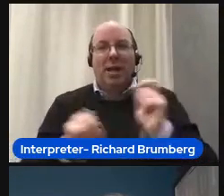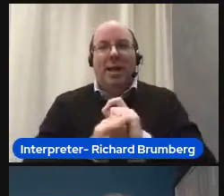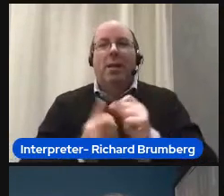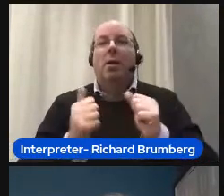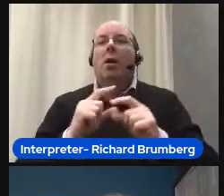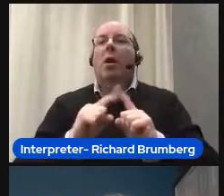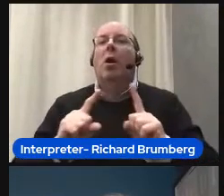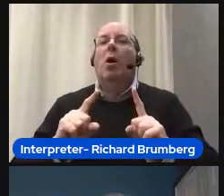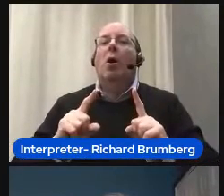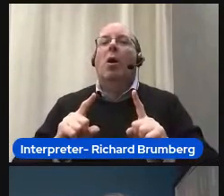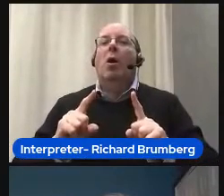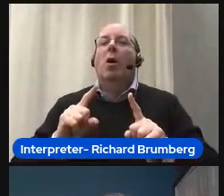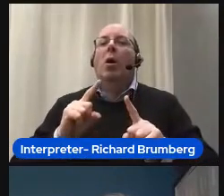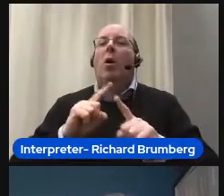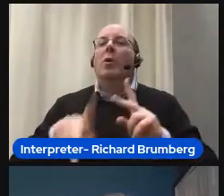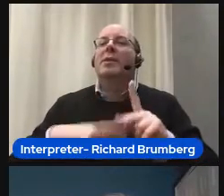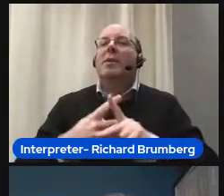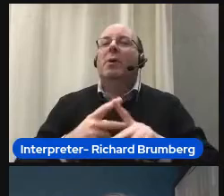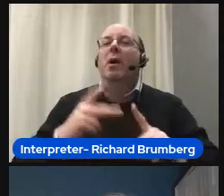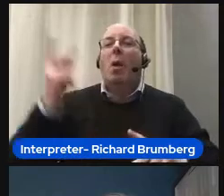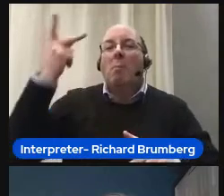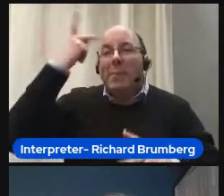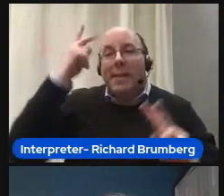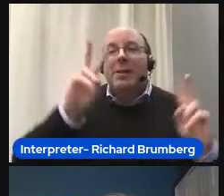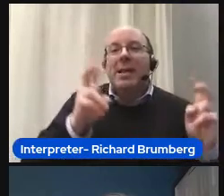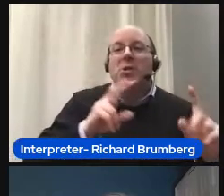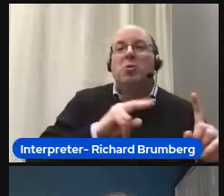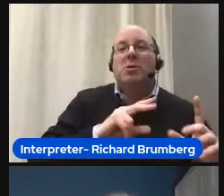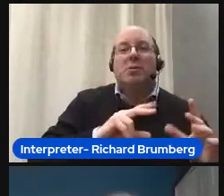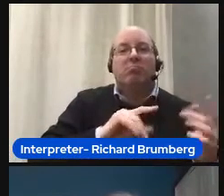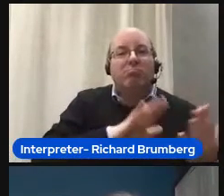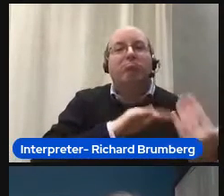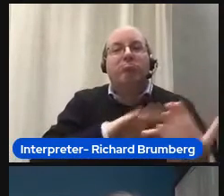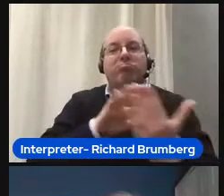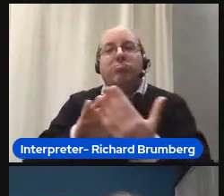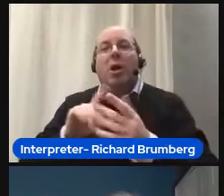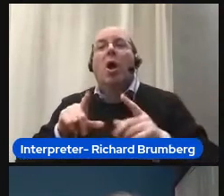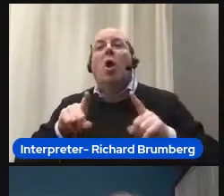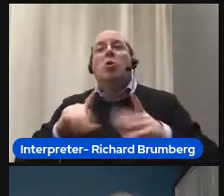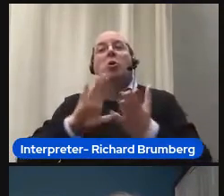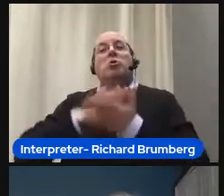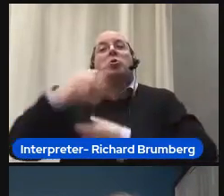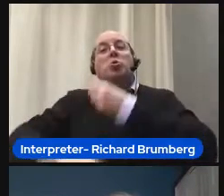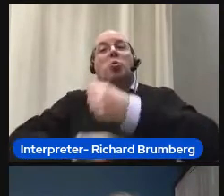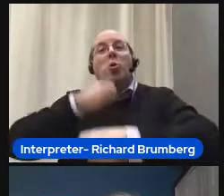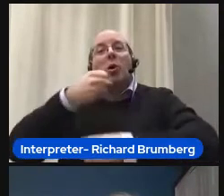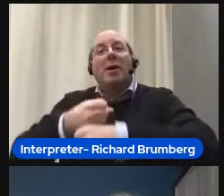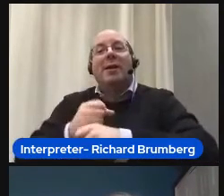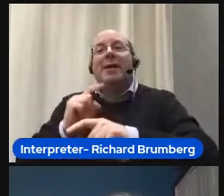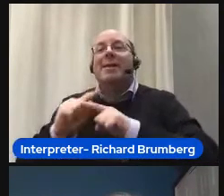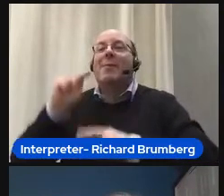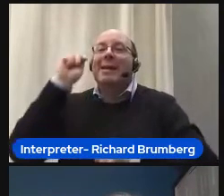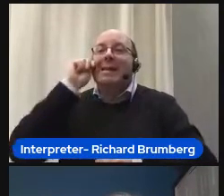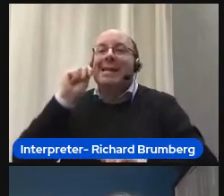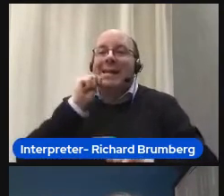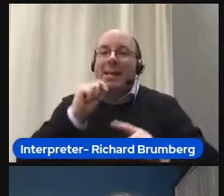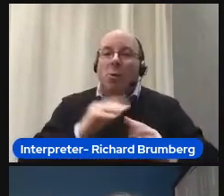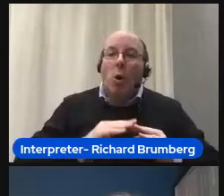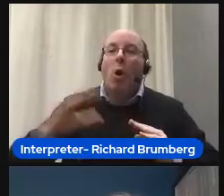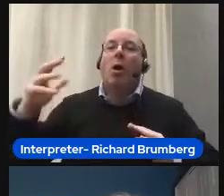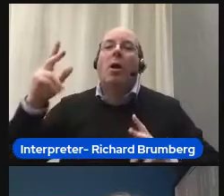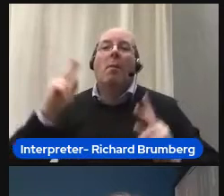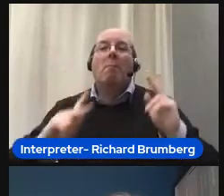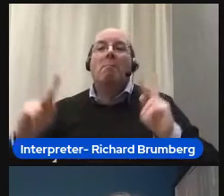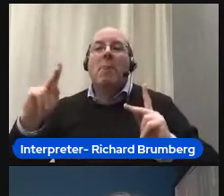of organization, all sides of political issues. And during the academic year, we take groups from teenagers all the way up to people